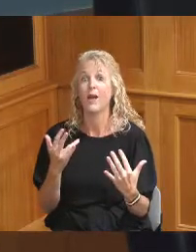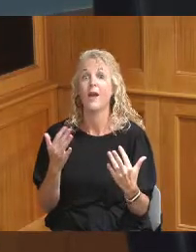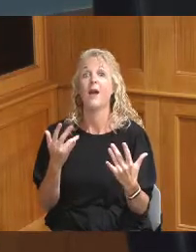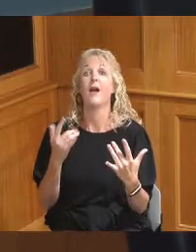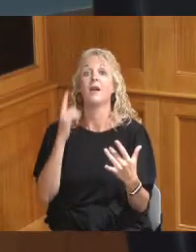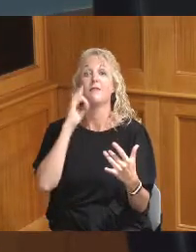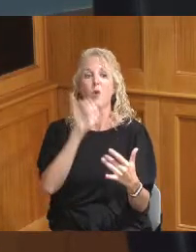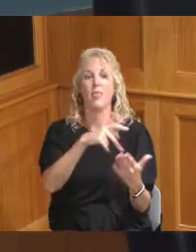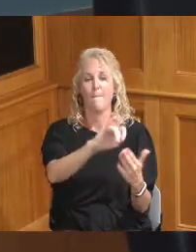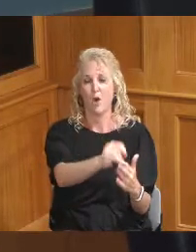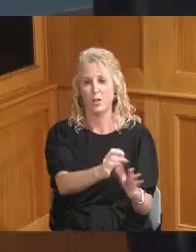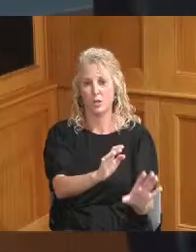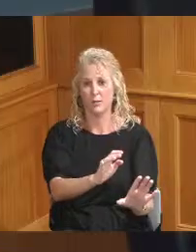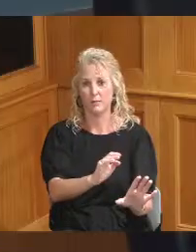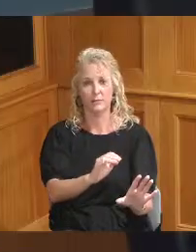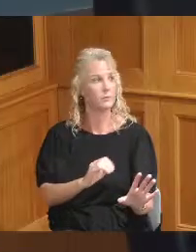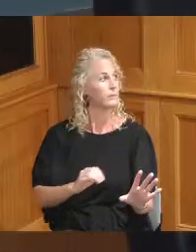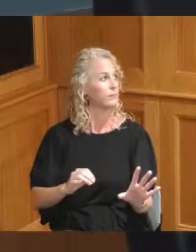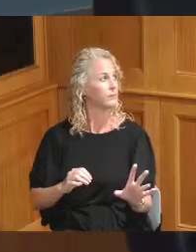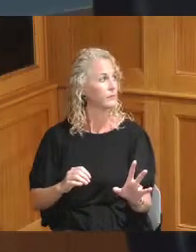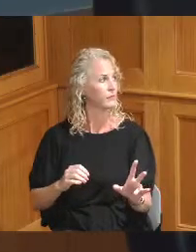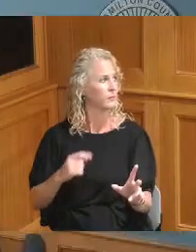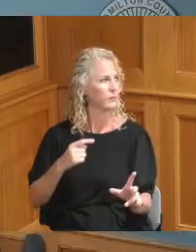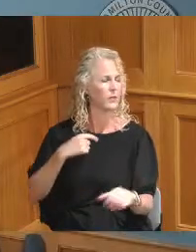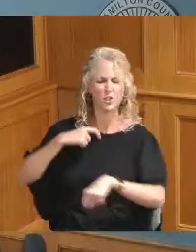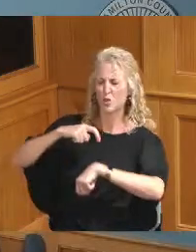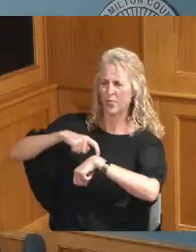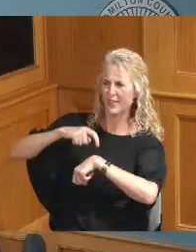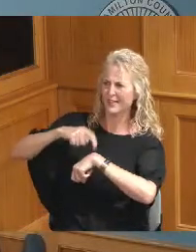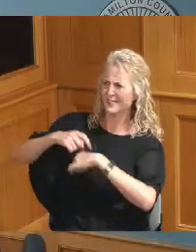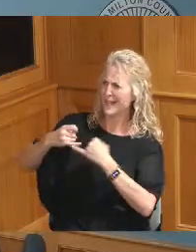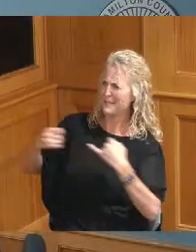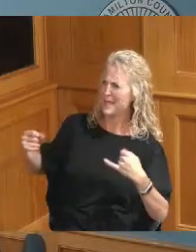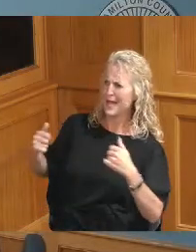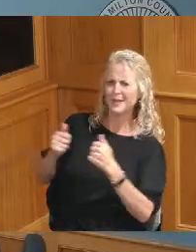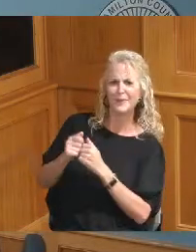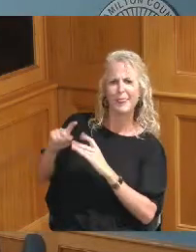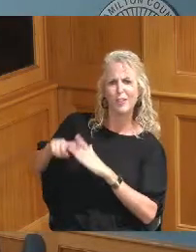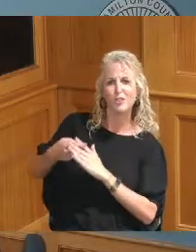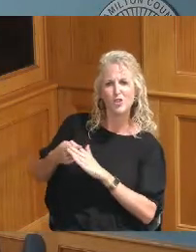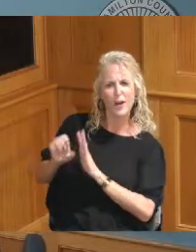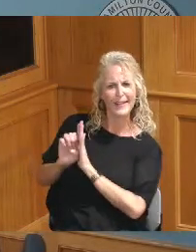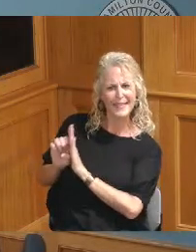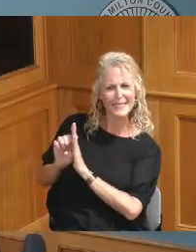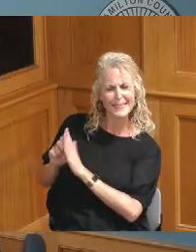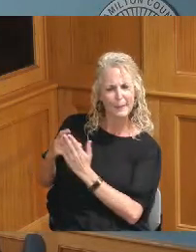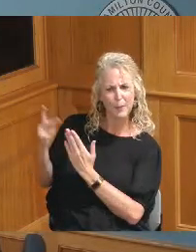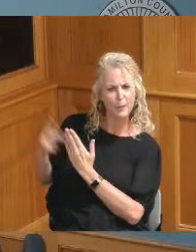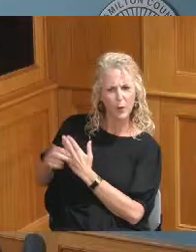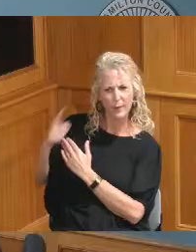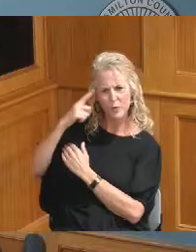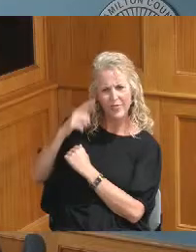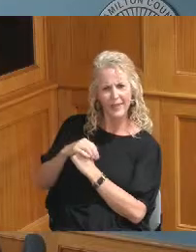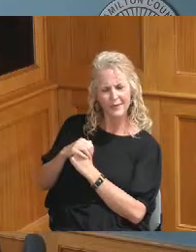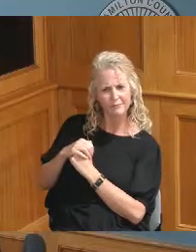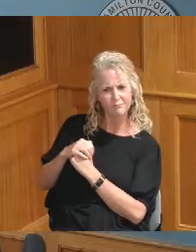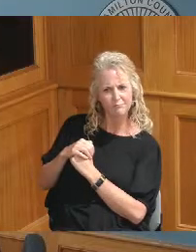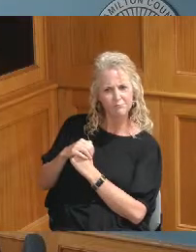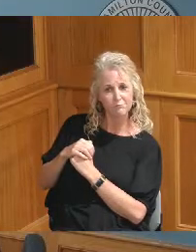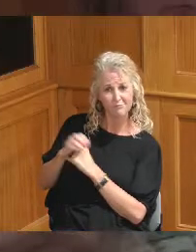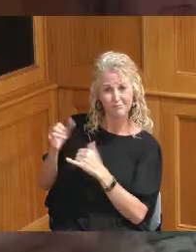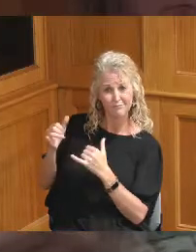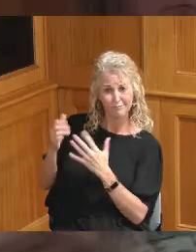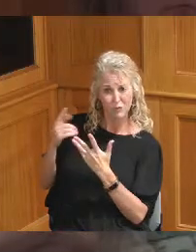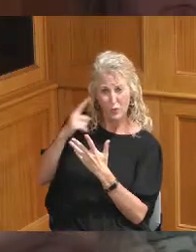impervious surface. So So what's the time frame when you start the pilot programs? When do you plan